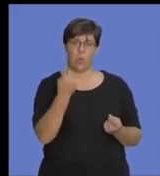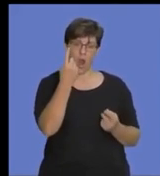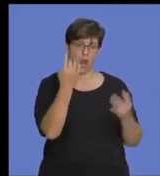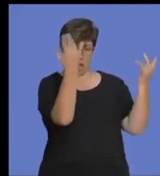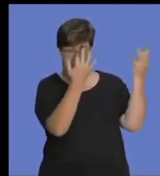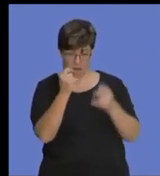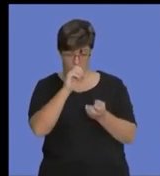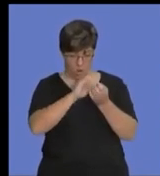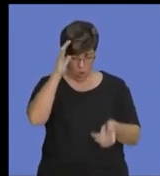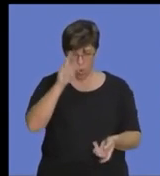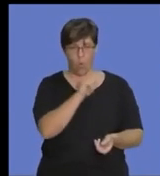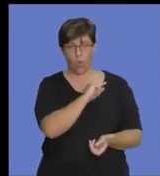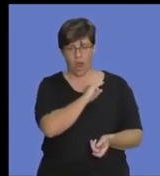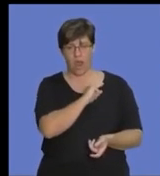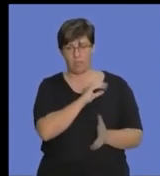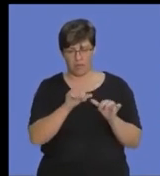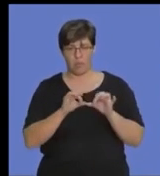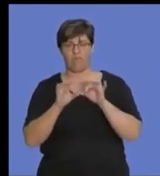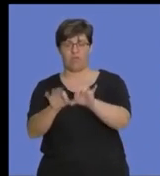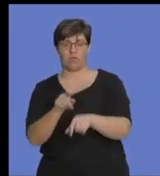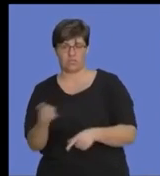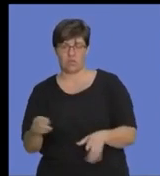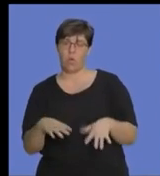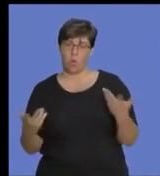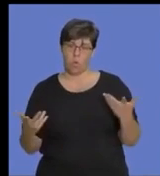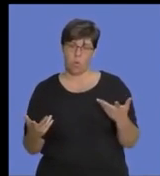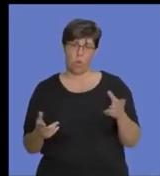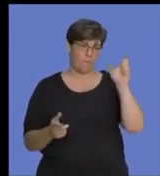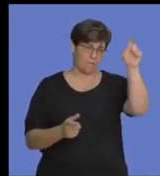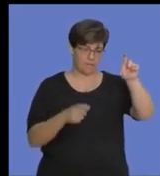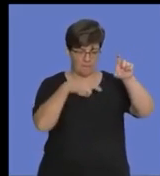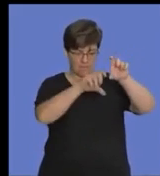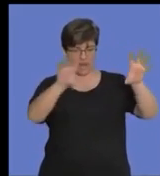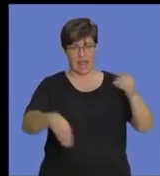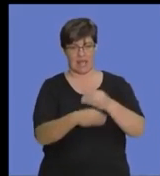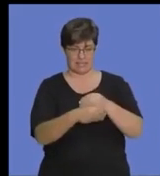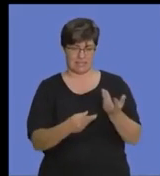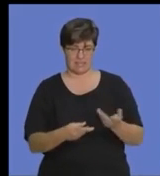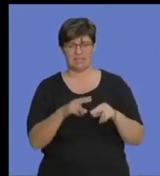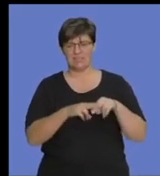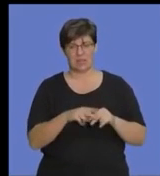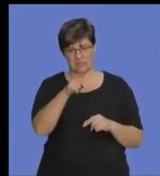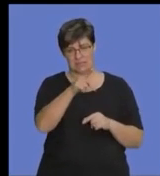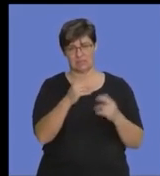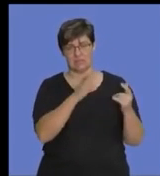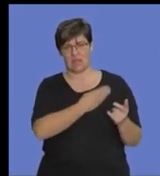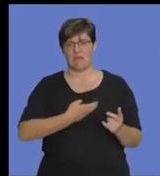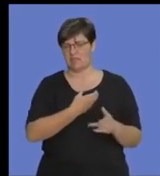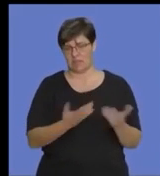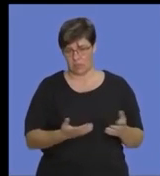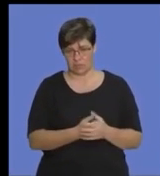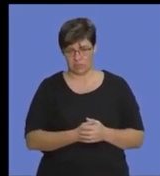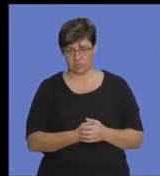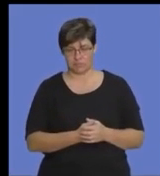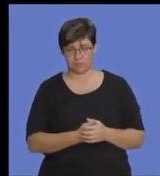do one long calculation. Why? Because you're moving forward, or you can do it in bits and pieces, depending on